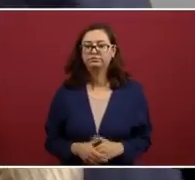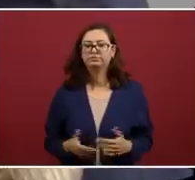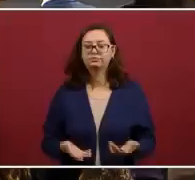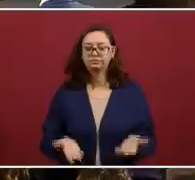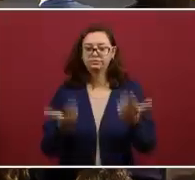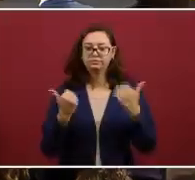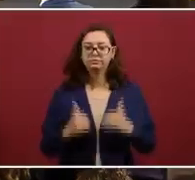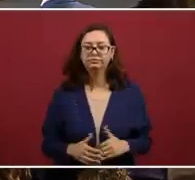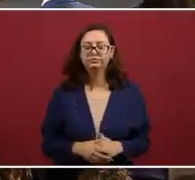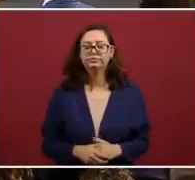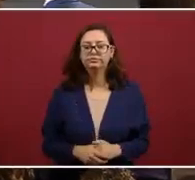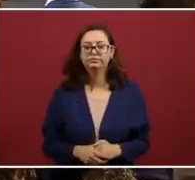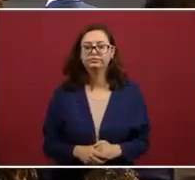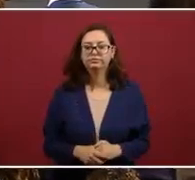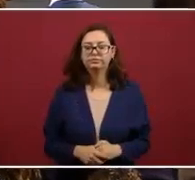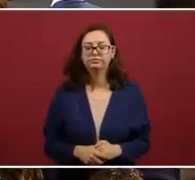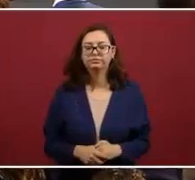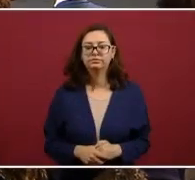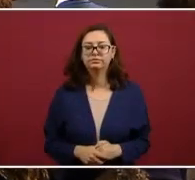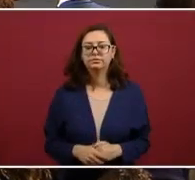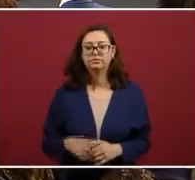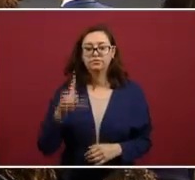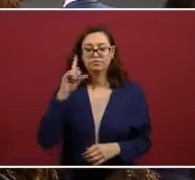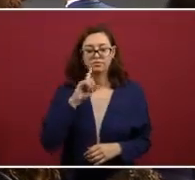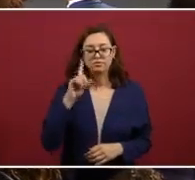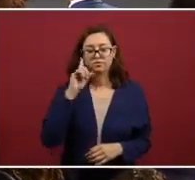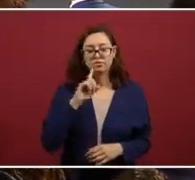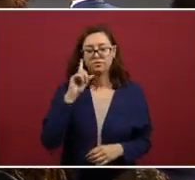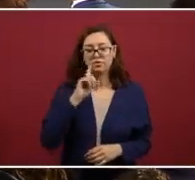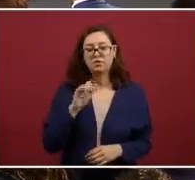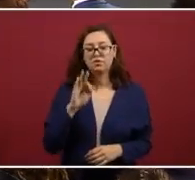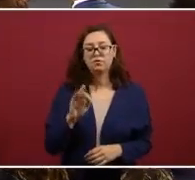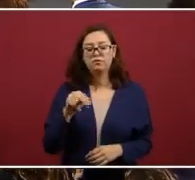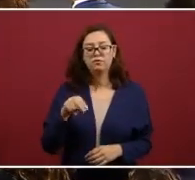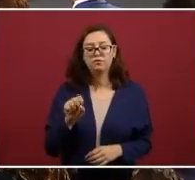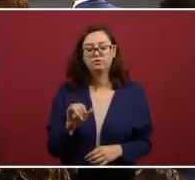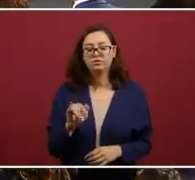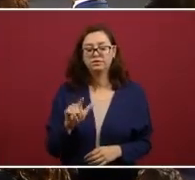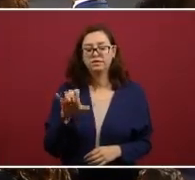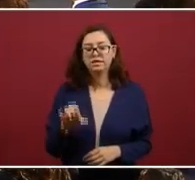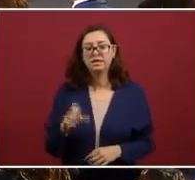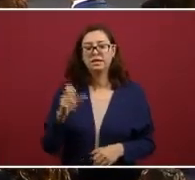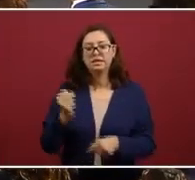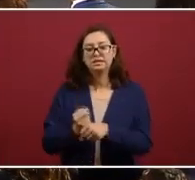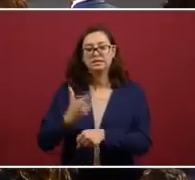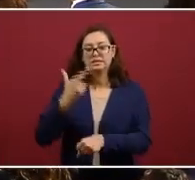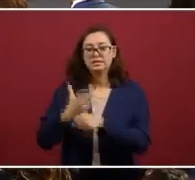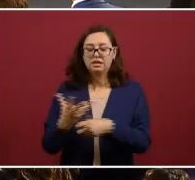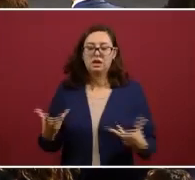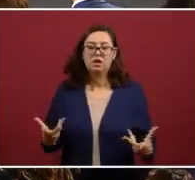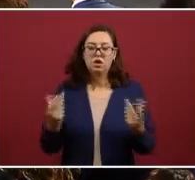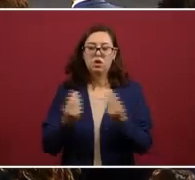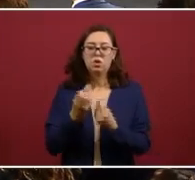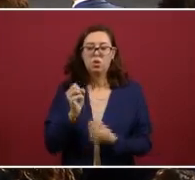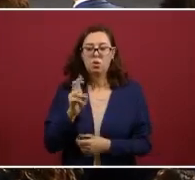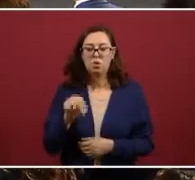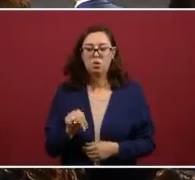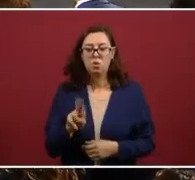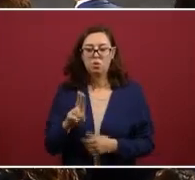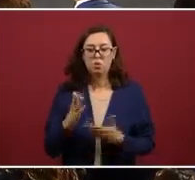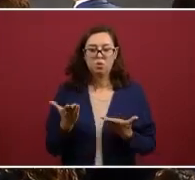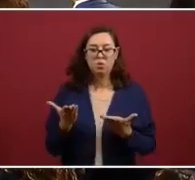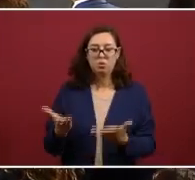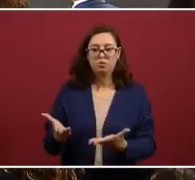Escuchemos ahora a la señora Phumzile Mlambo Nguka, secretaria general adjunta de las Naciones Unidas.